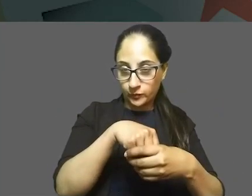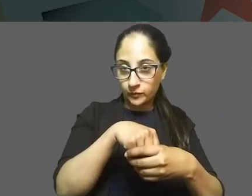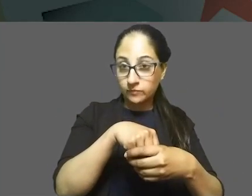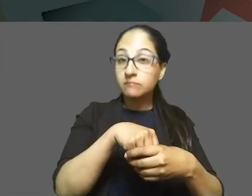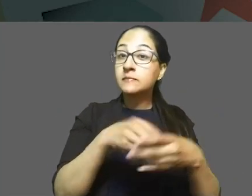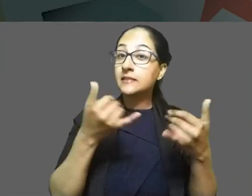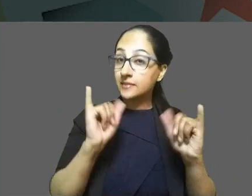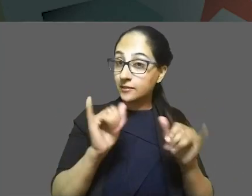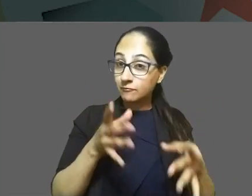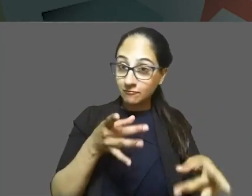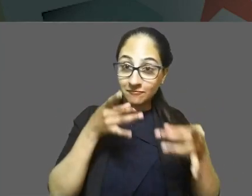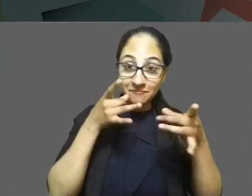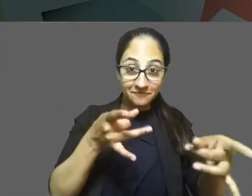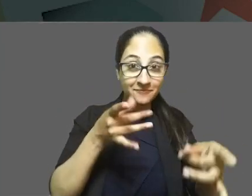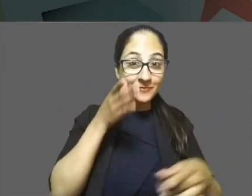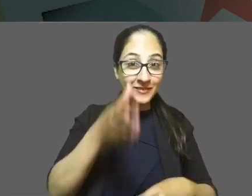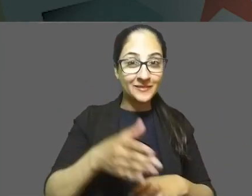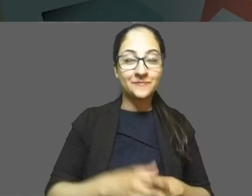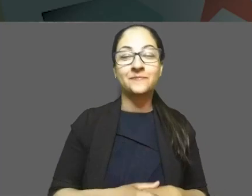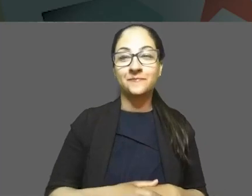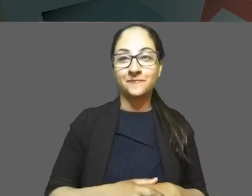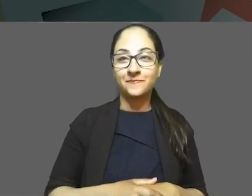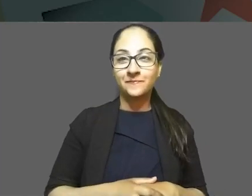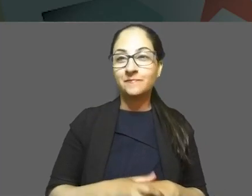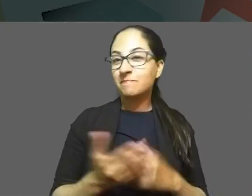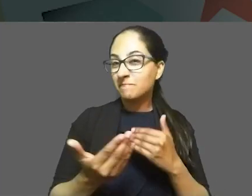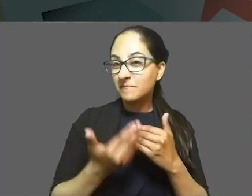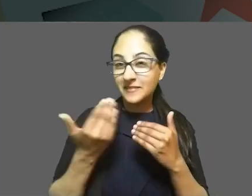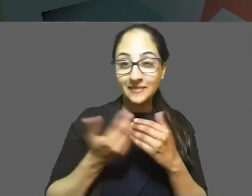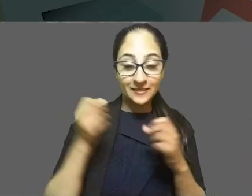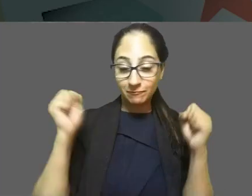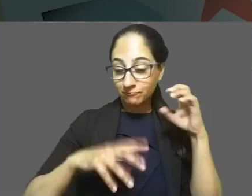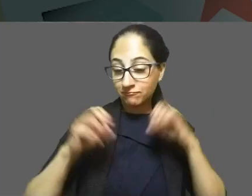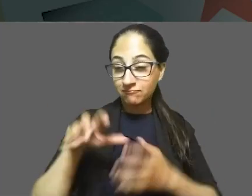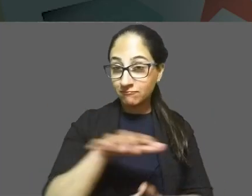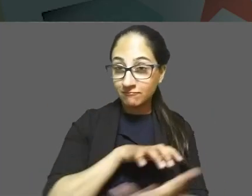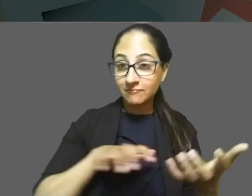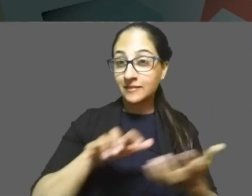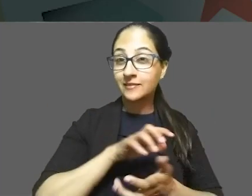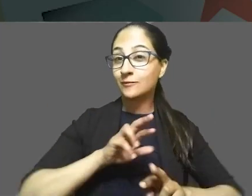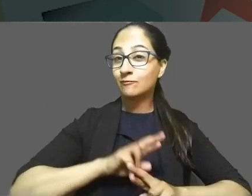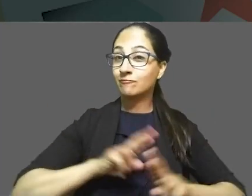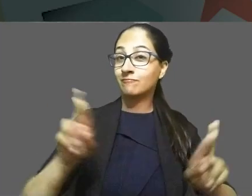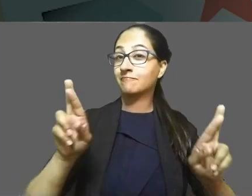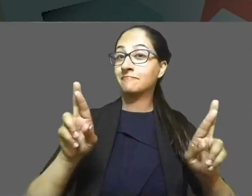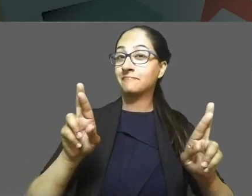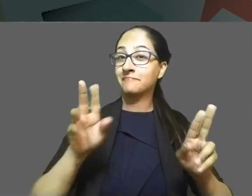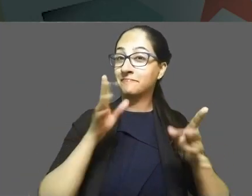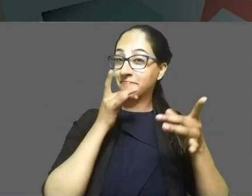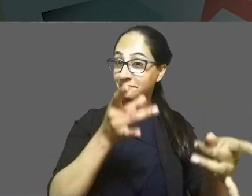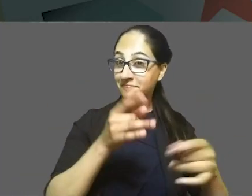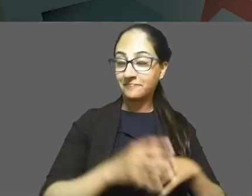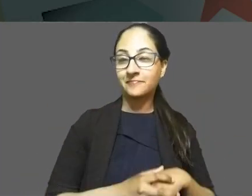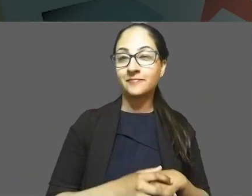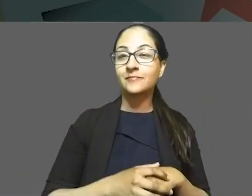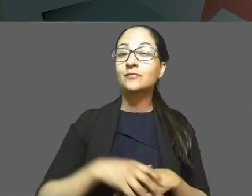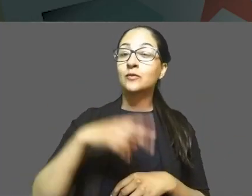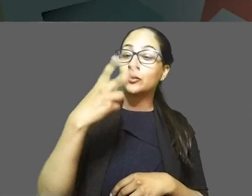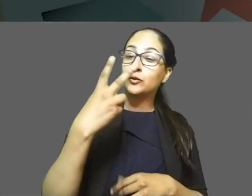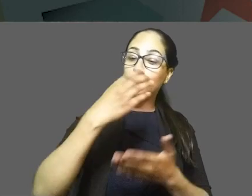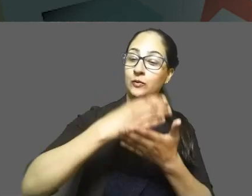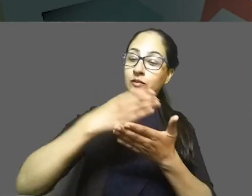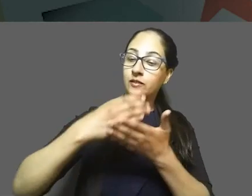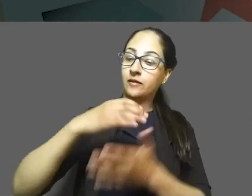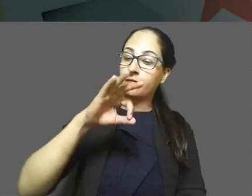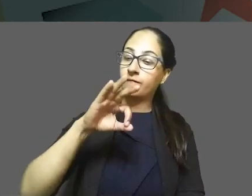using in this. And it still turns out wonderful. It's really easy to bring together. So your 2 cups of flour,